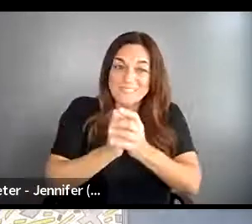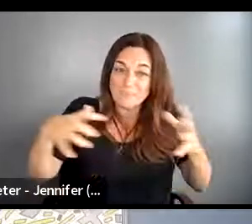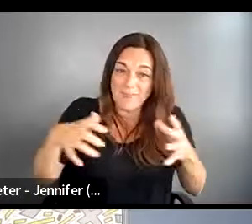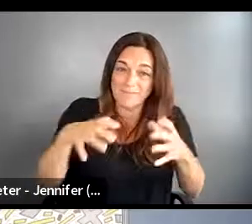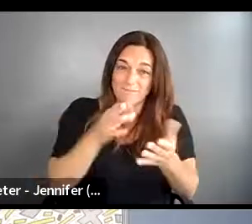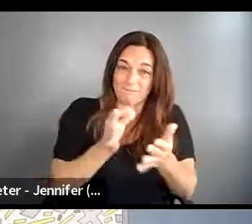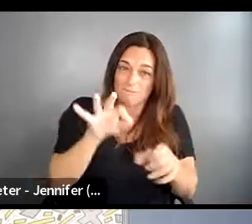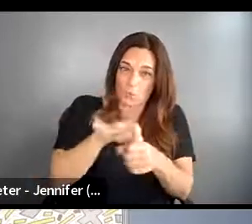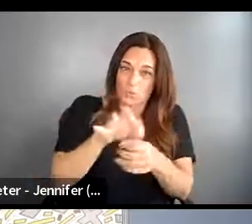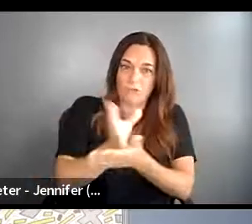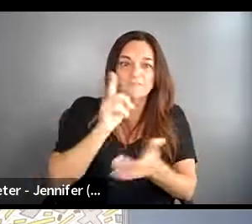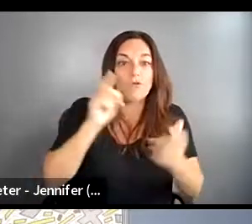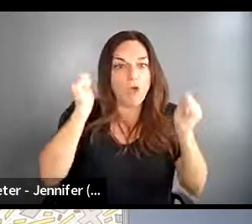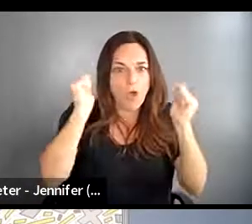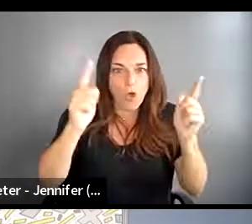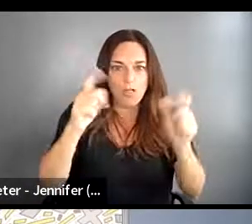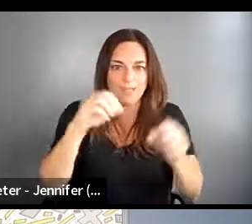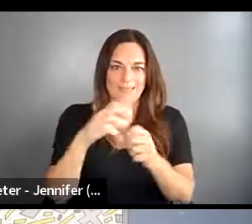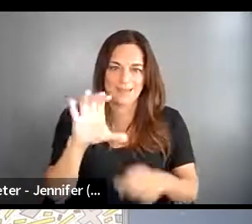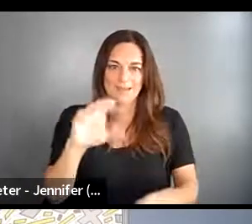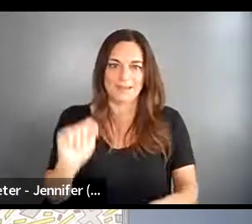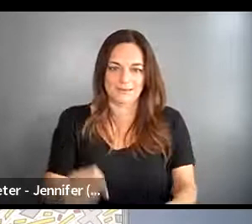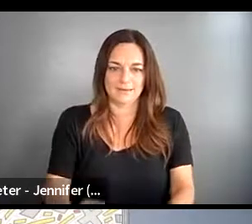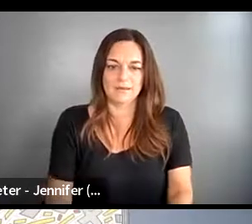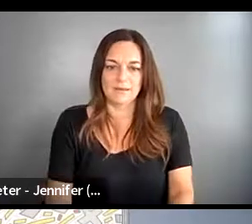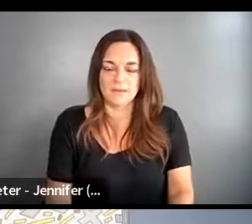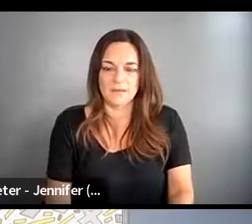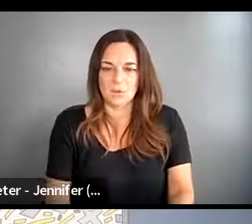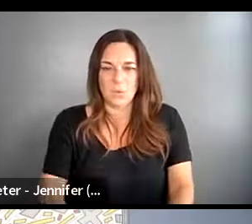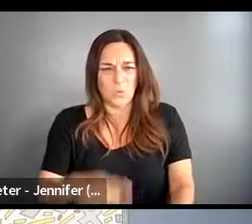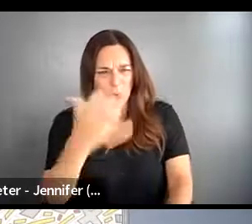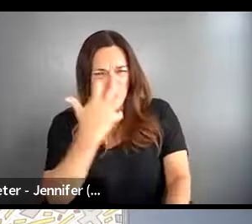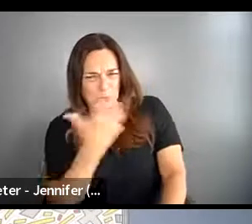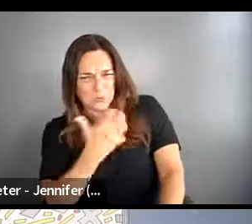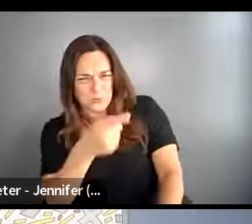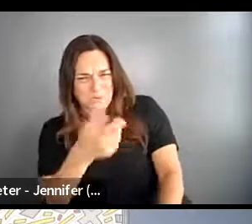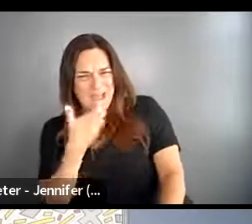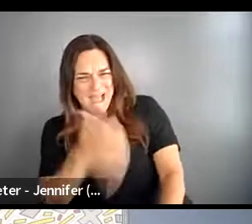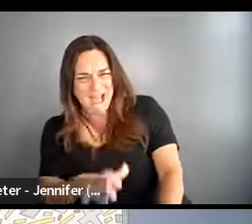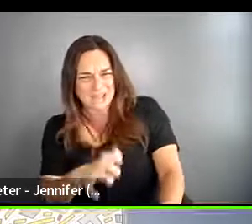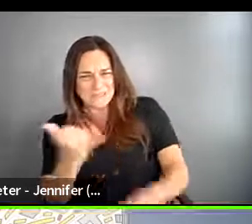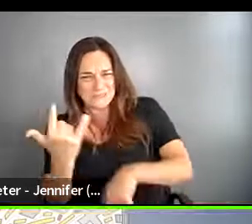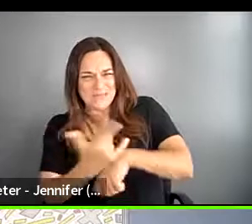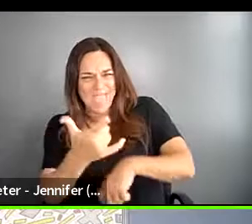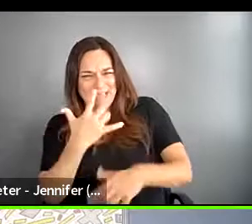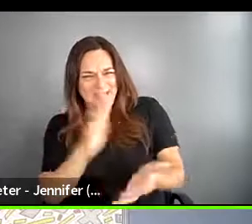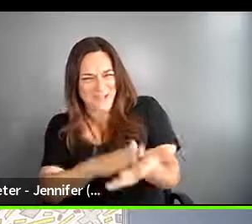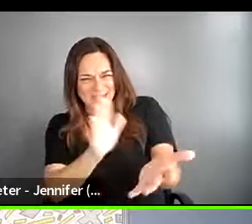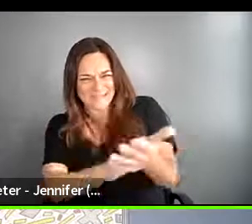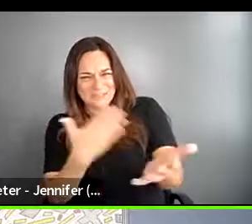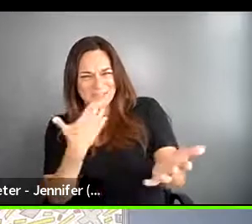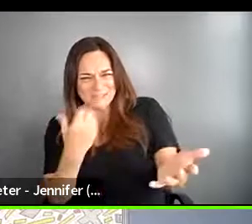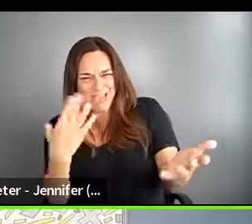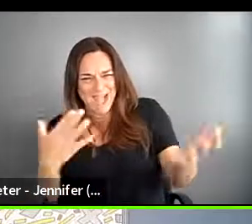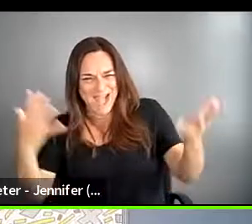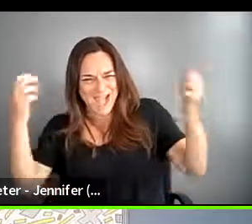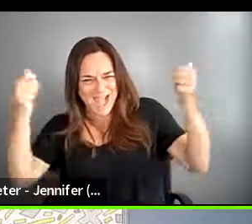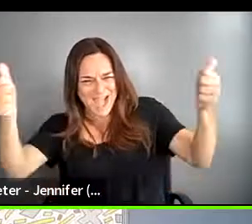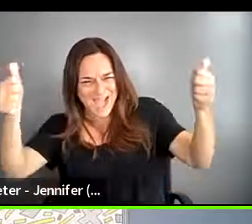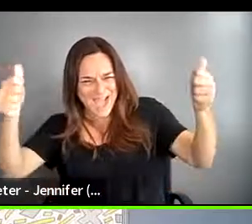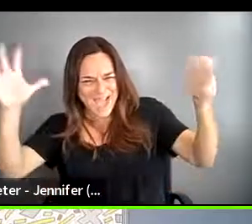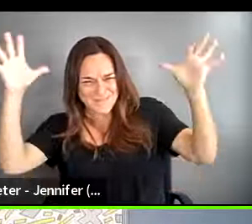in Connecticut. So. Wow, you're hot today, Claudine. That was a great answer. I was like,